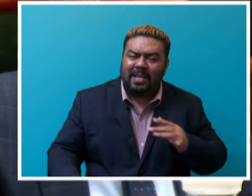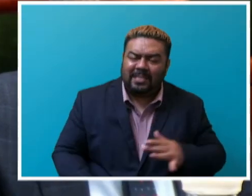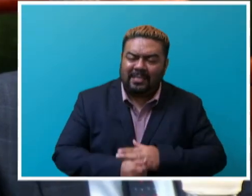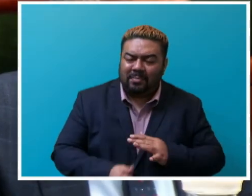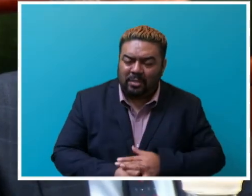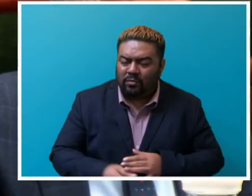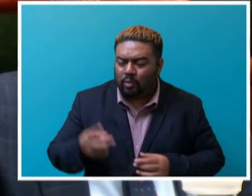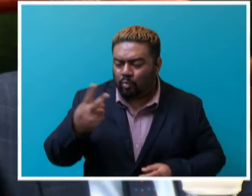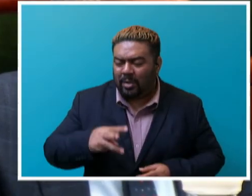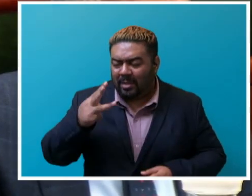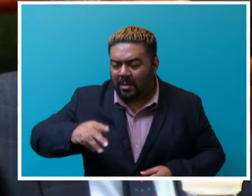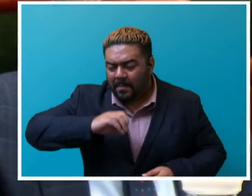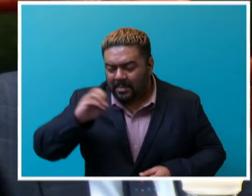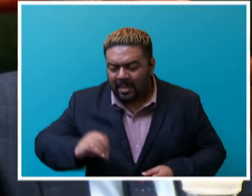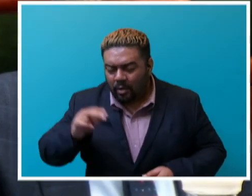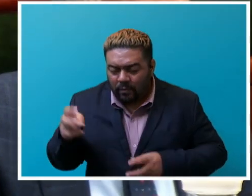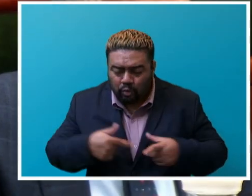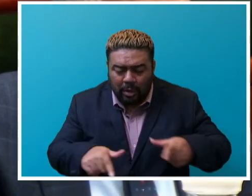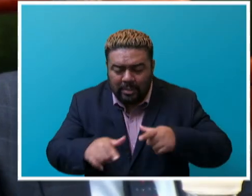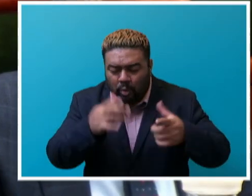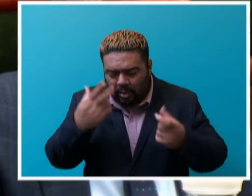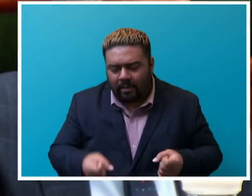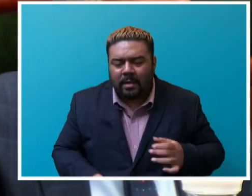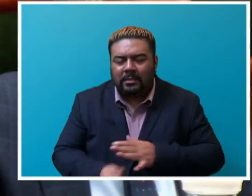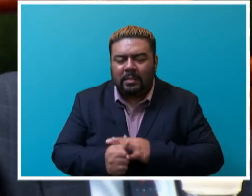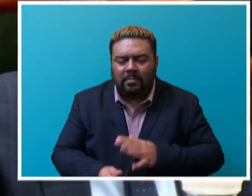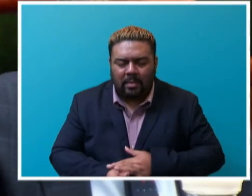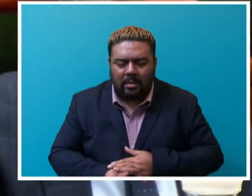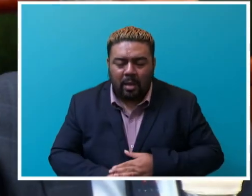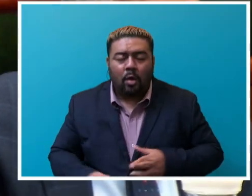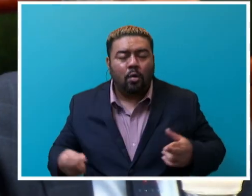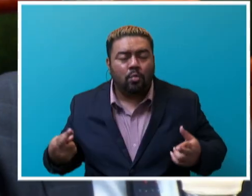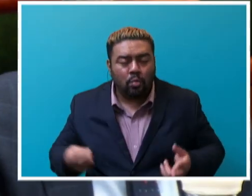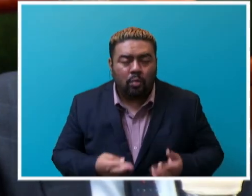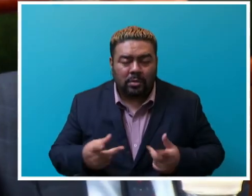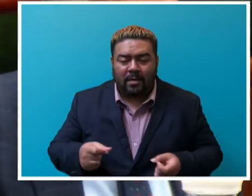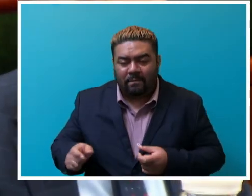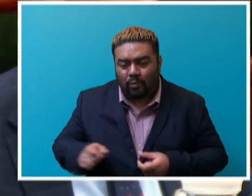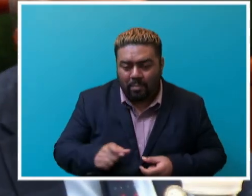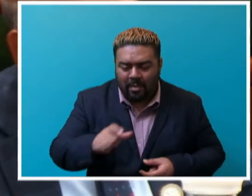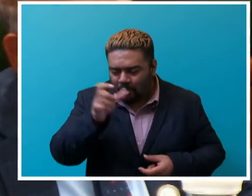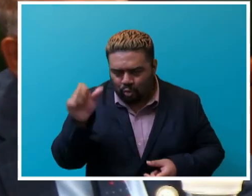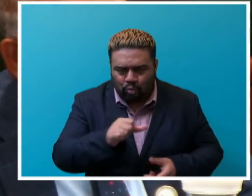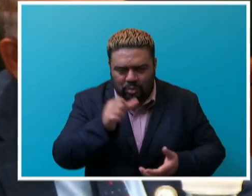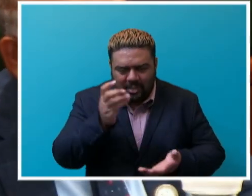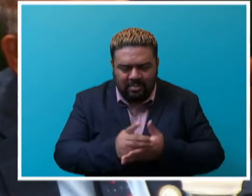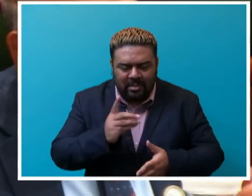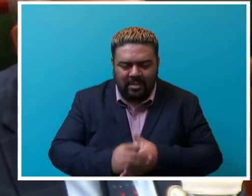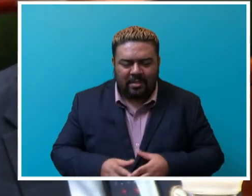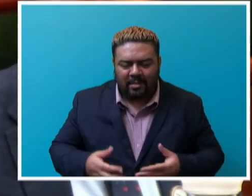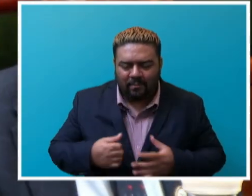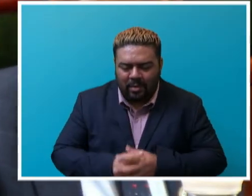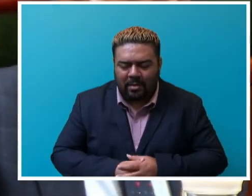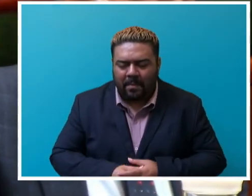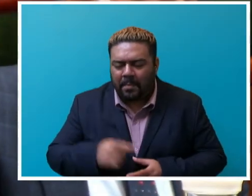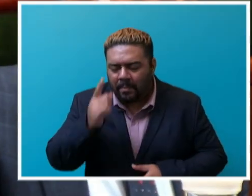only 23% of transport facilities accessible. Roads and footpaths should be disability friendly so that people who use mobility